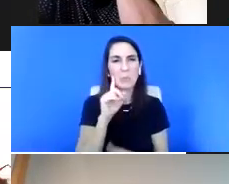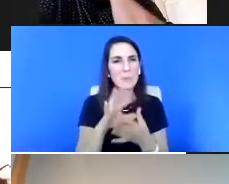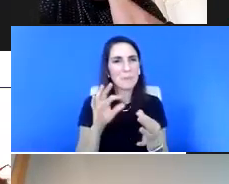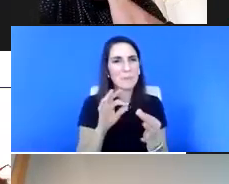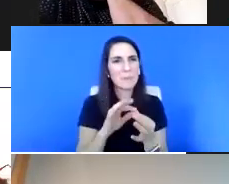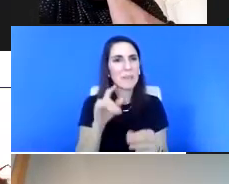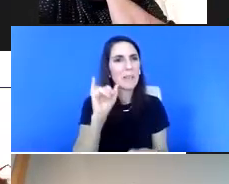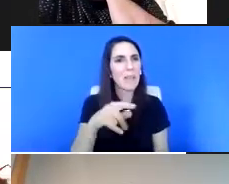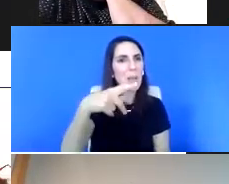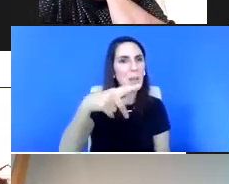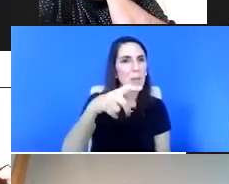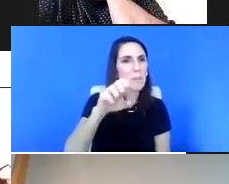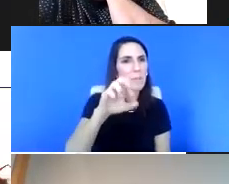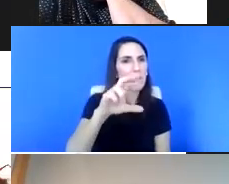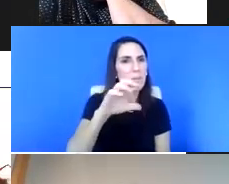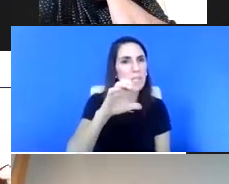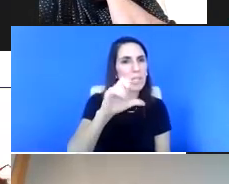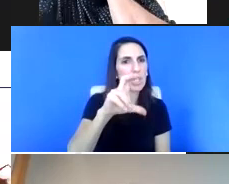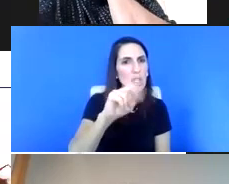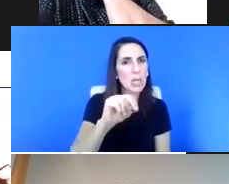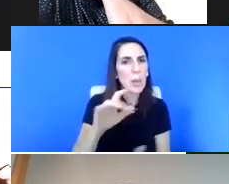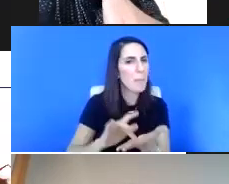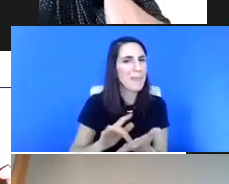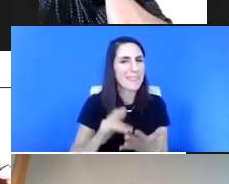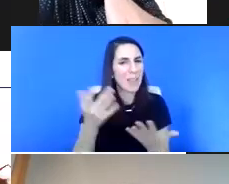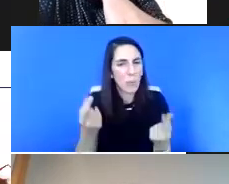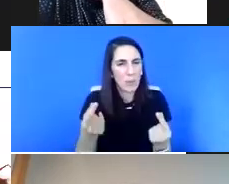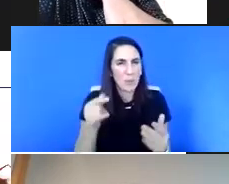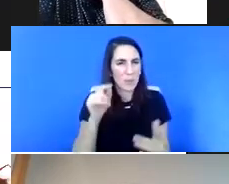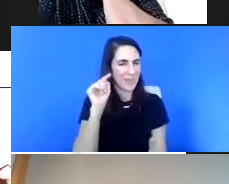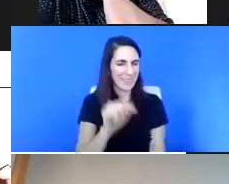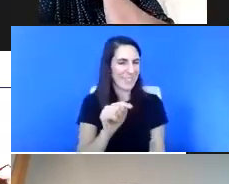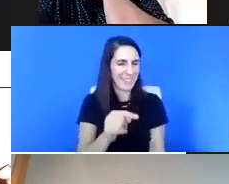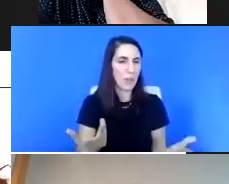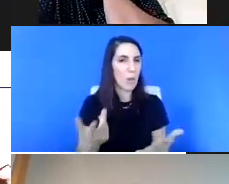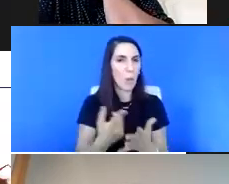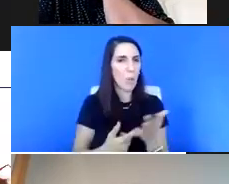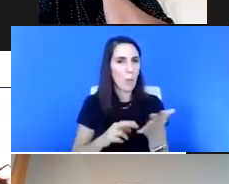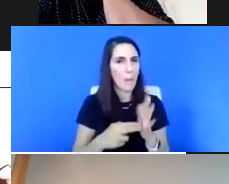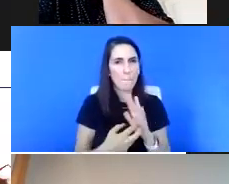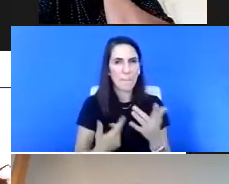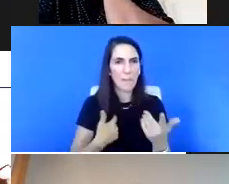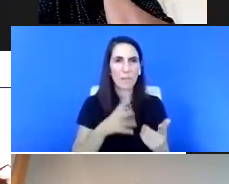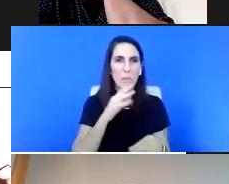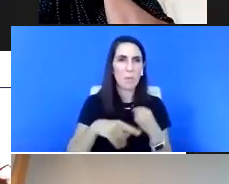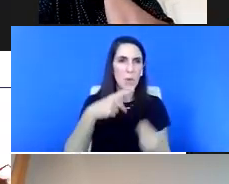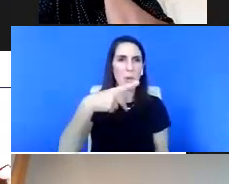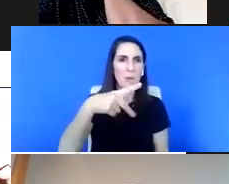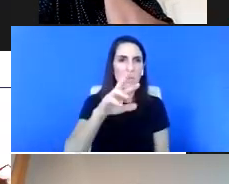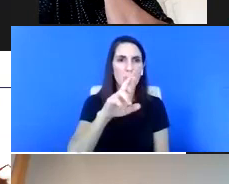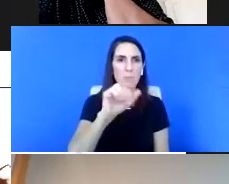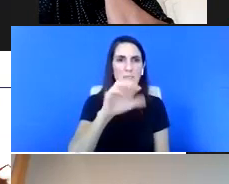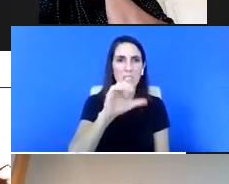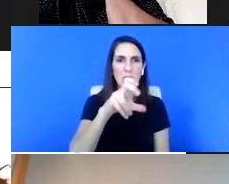precision medicine and what we're doing with precision medicine. And so let's define what we mean by when we talk about precision medicine. So what is